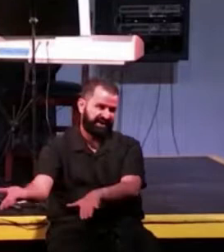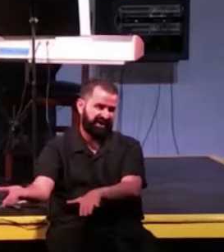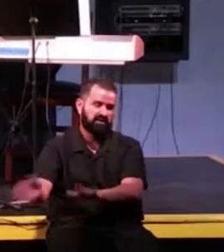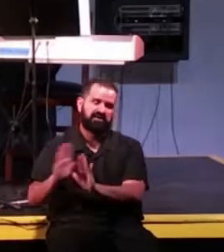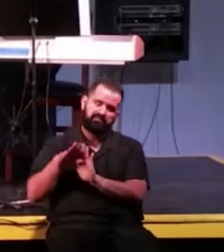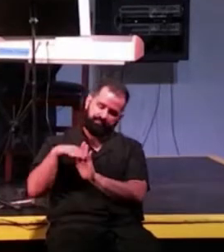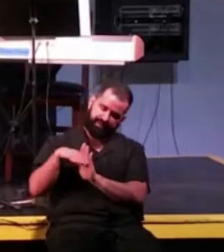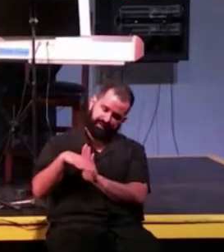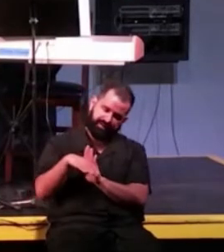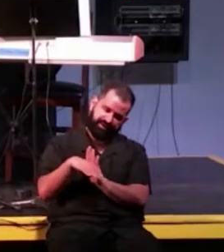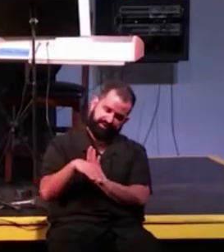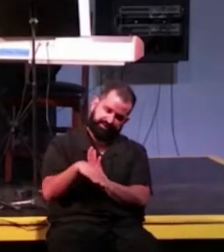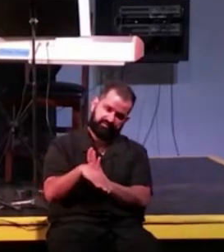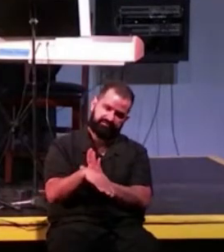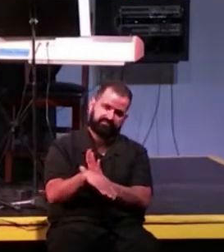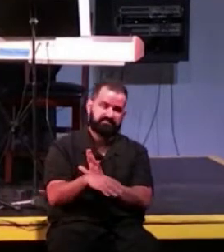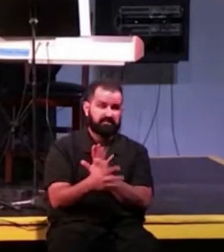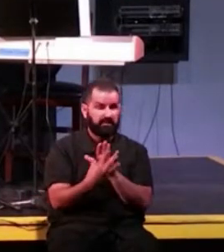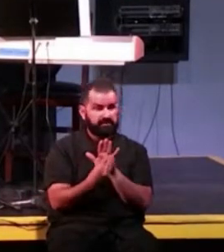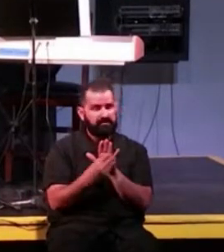of you say good. Some of you go good.